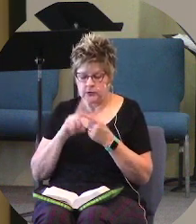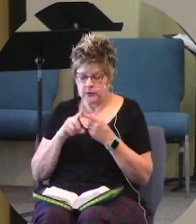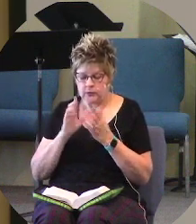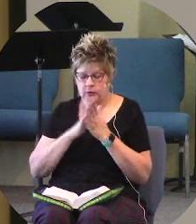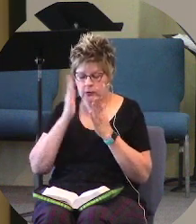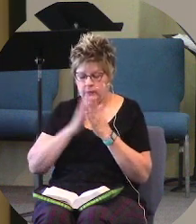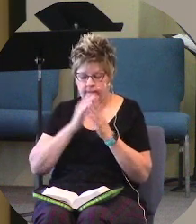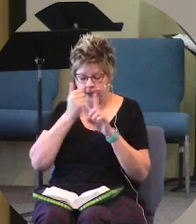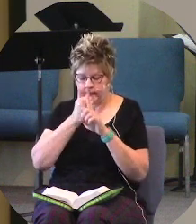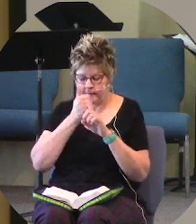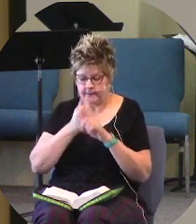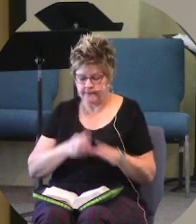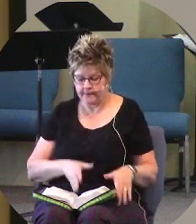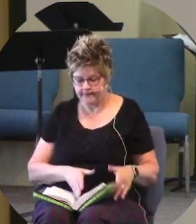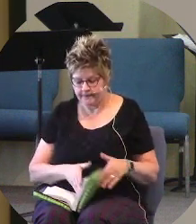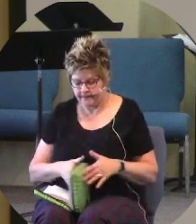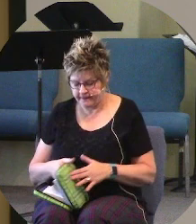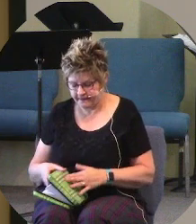himself.